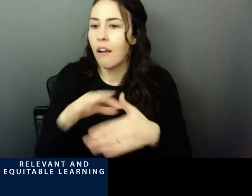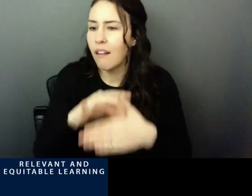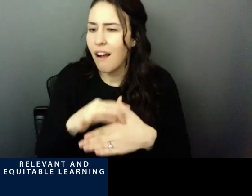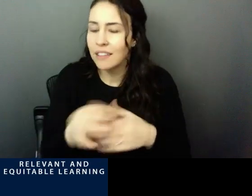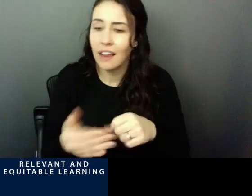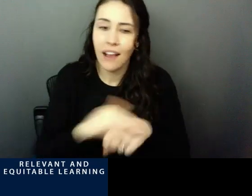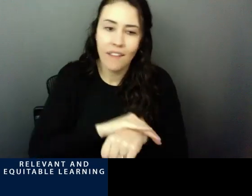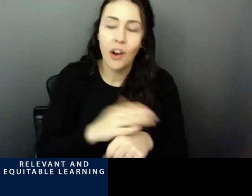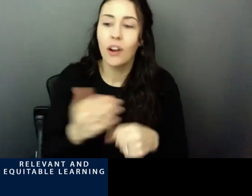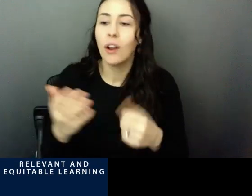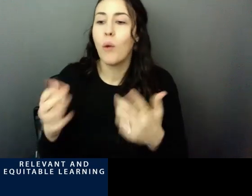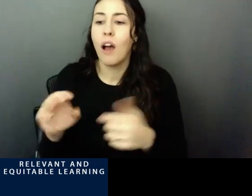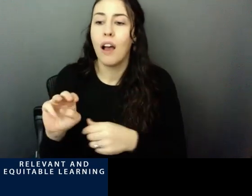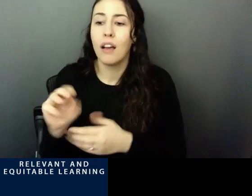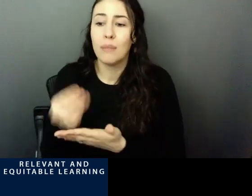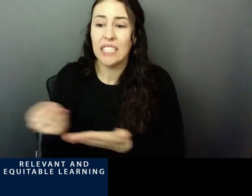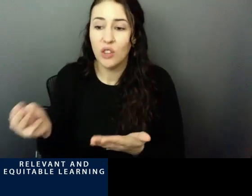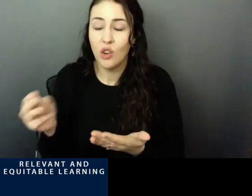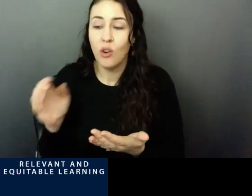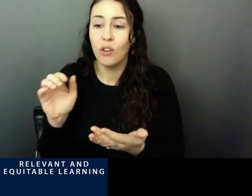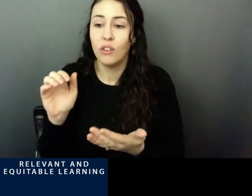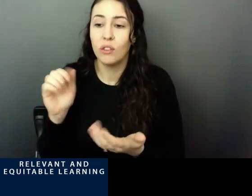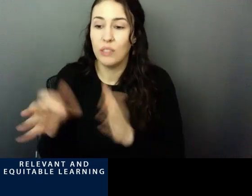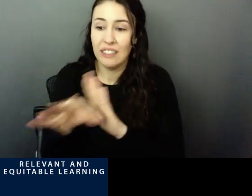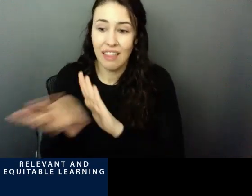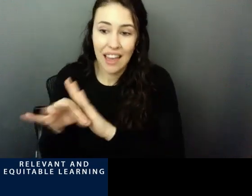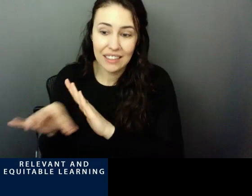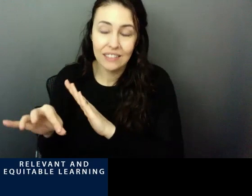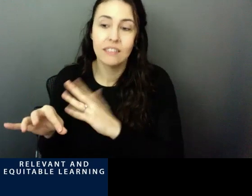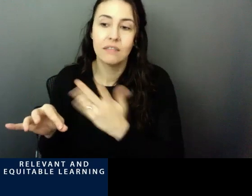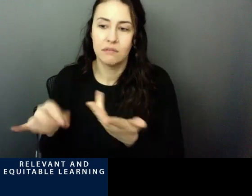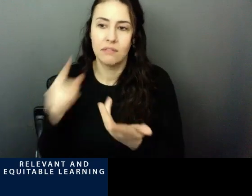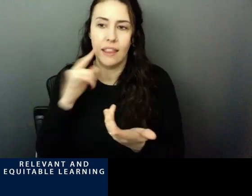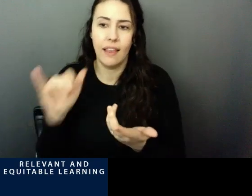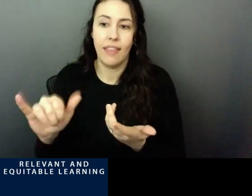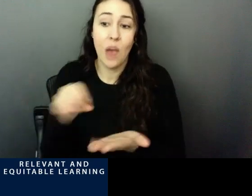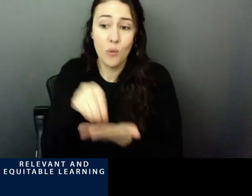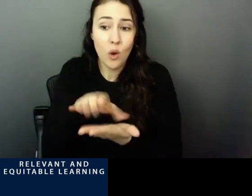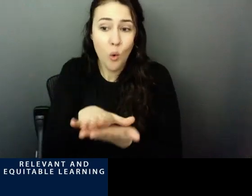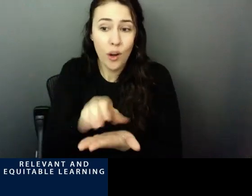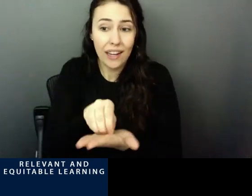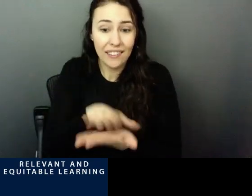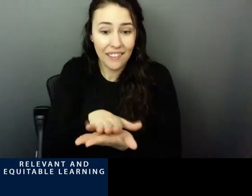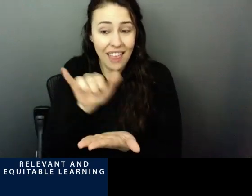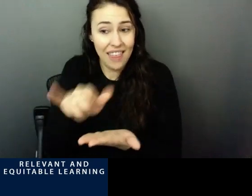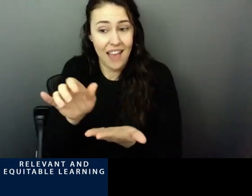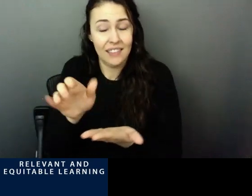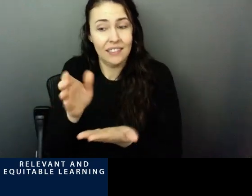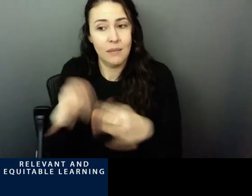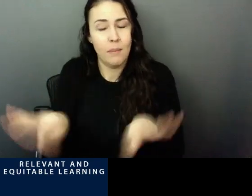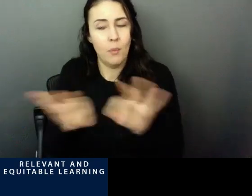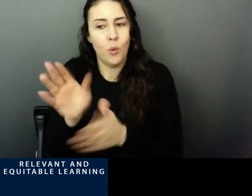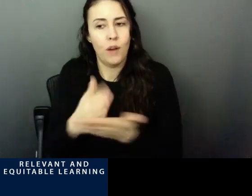selected, things of that magnitude? How does that really reflect in that? And I think the recording of that planning is the key aspect of accountability that we're looking